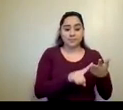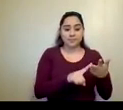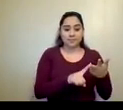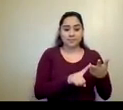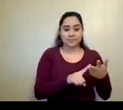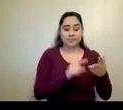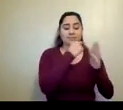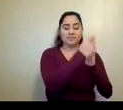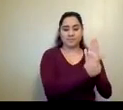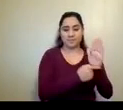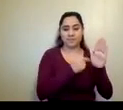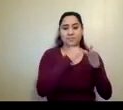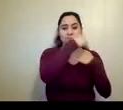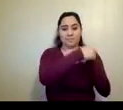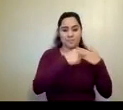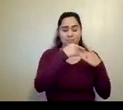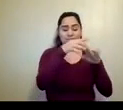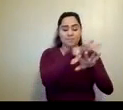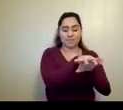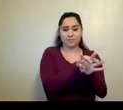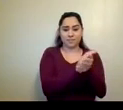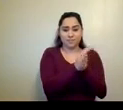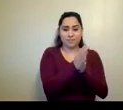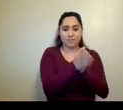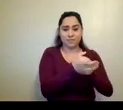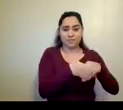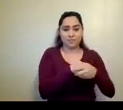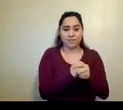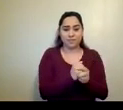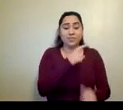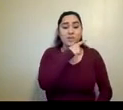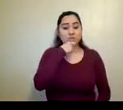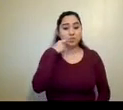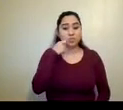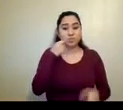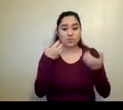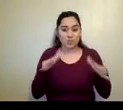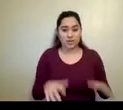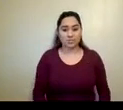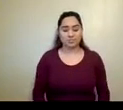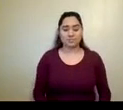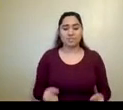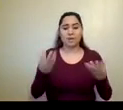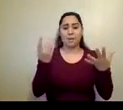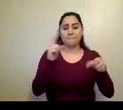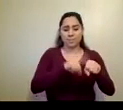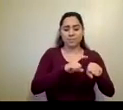all over the surfaces of your hands and fingers until your hands are dry. This should take around 20